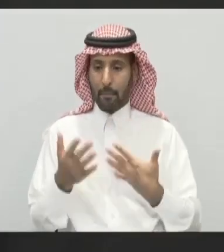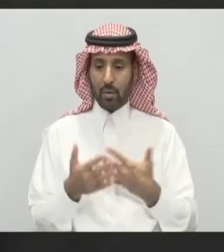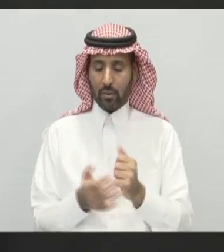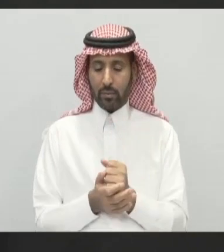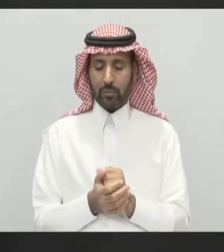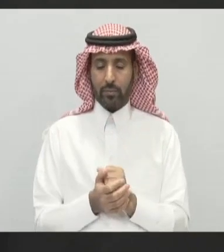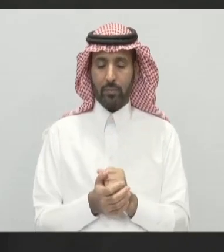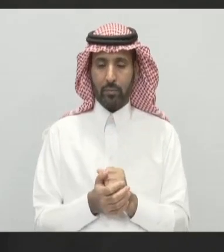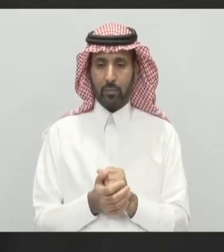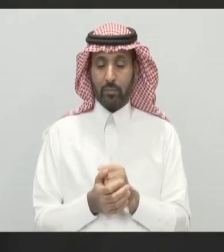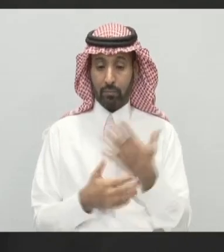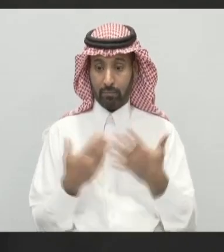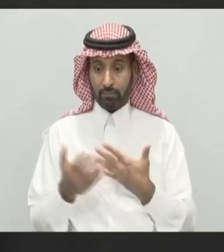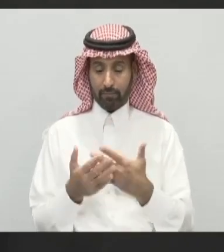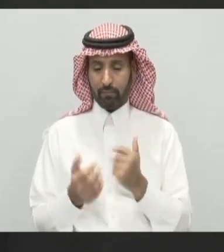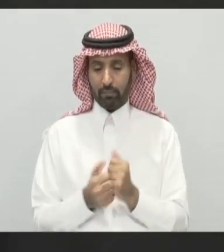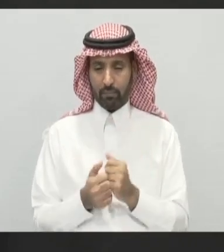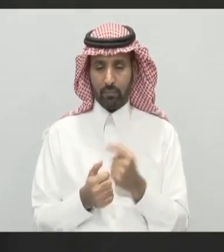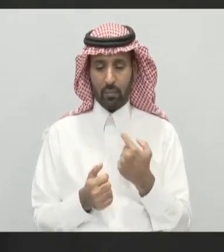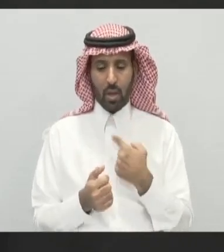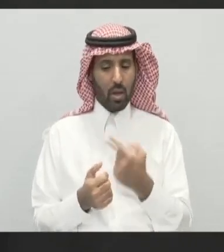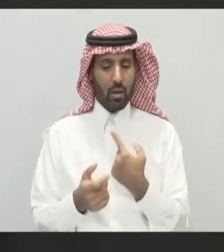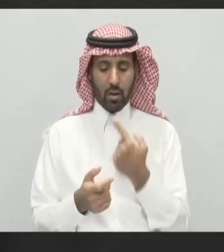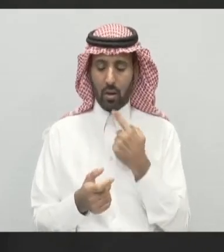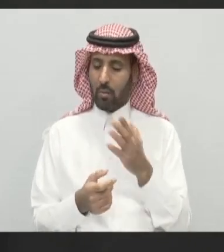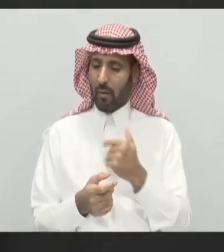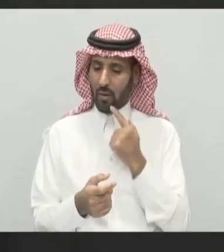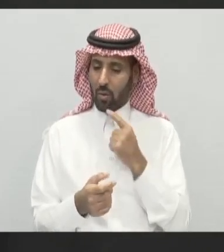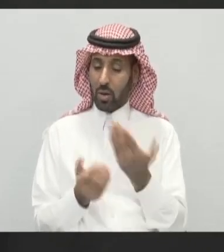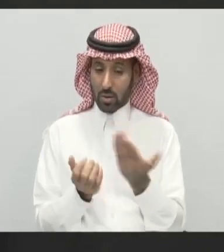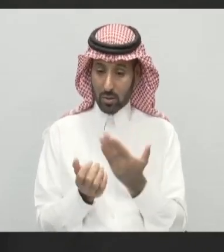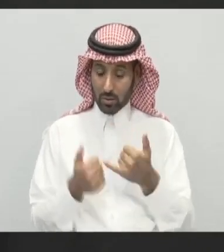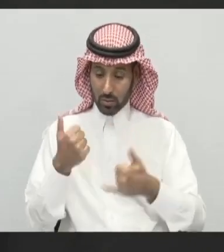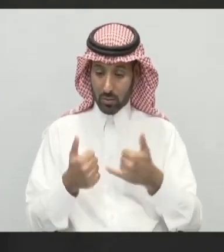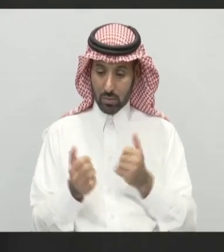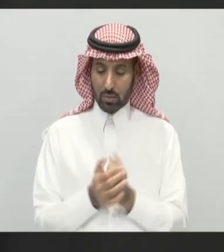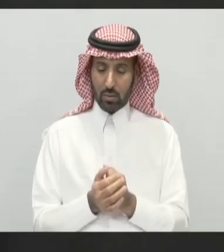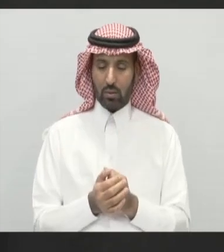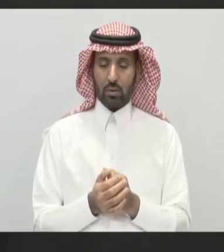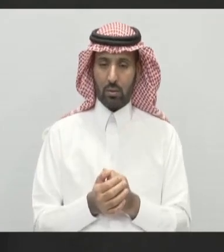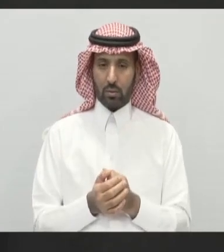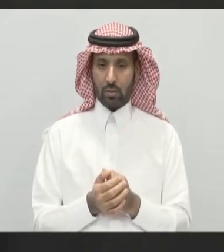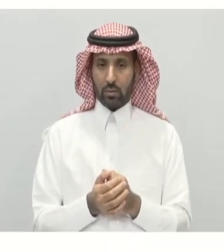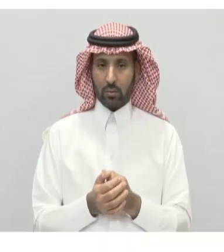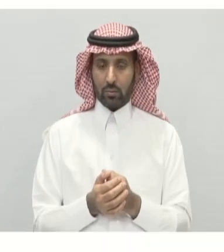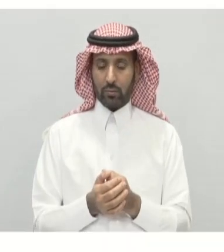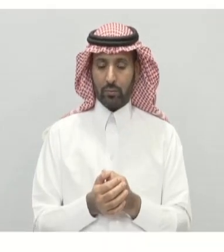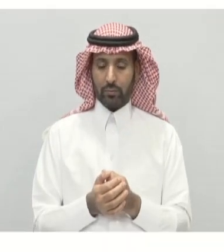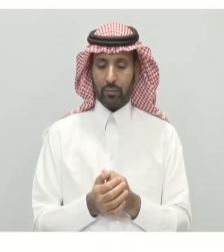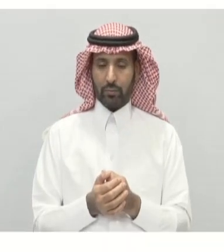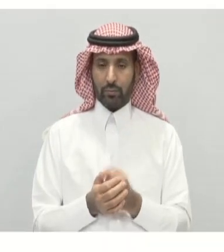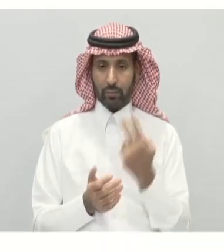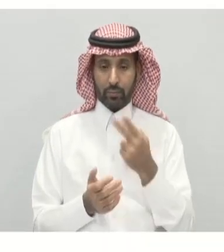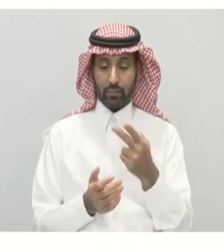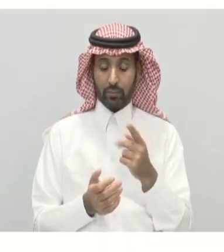clear for them that I am busy and I have to prepare for the exams as well. Also,